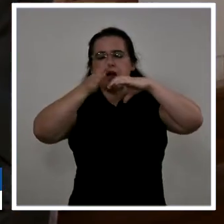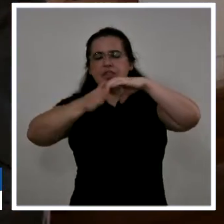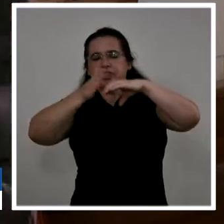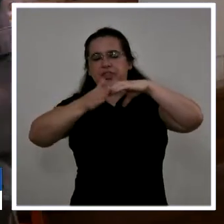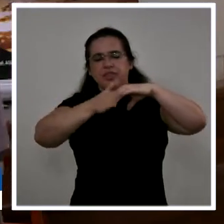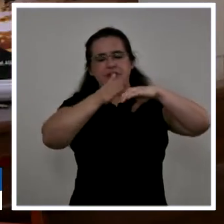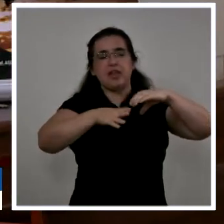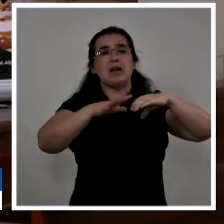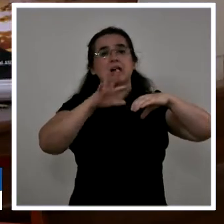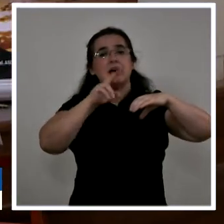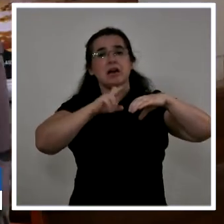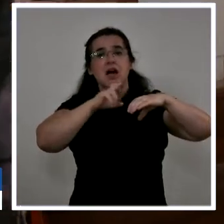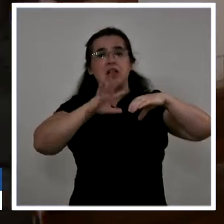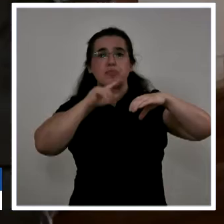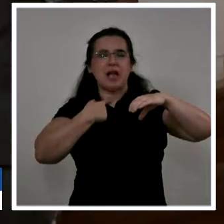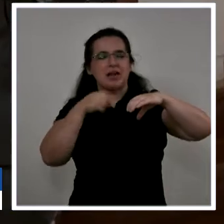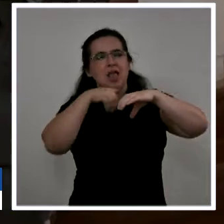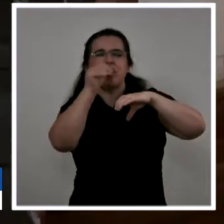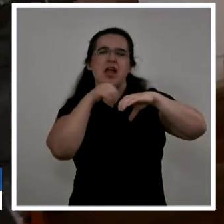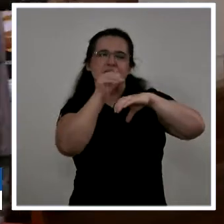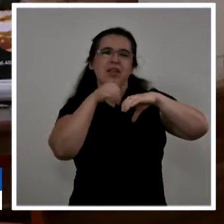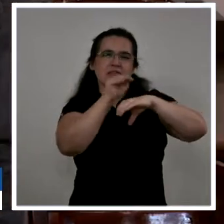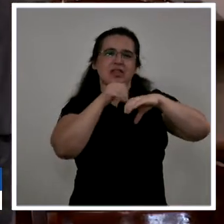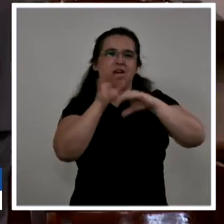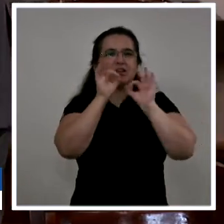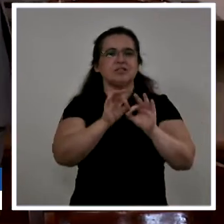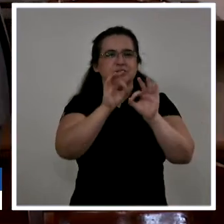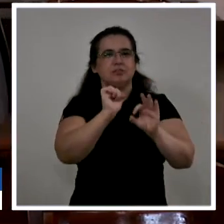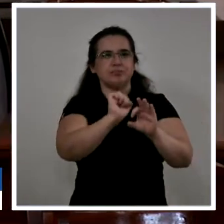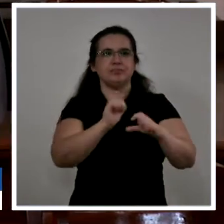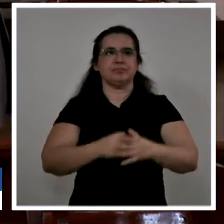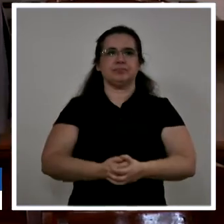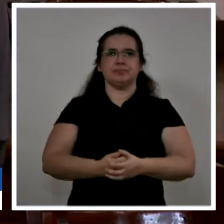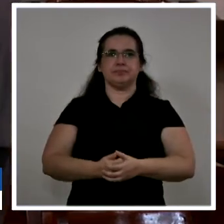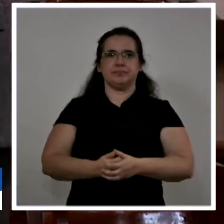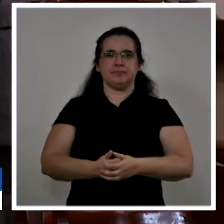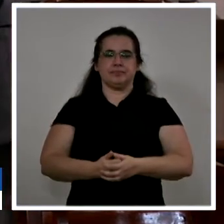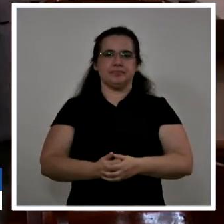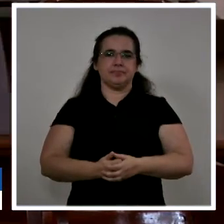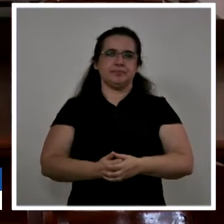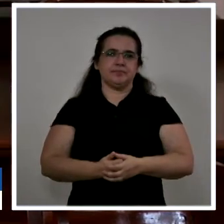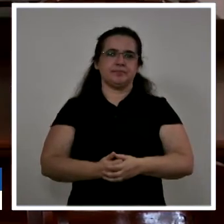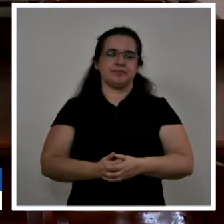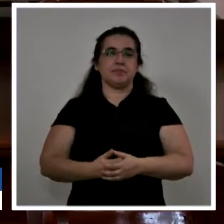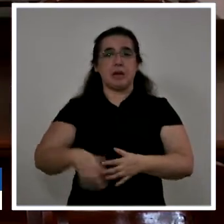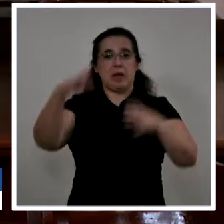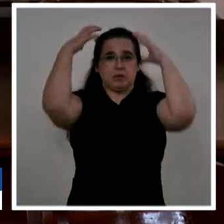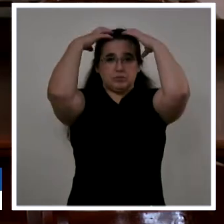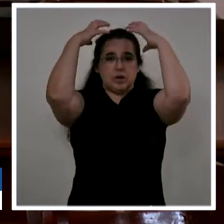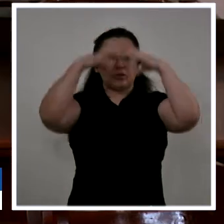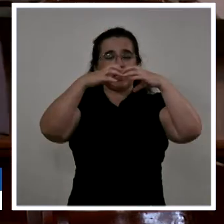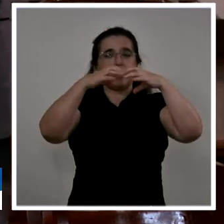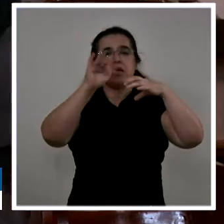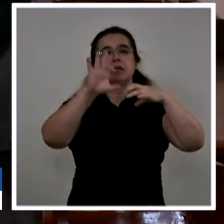que tiveram uma mãe que muito carinhosa que cuidou deles, there's a part of the brain called the hippocampus. Há uma parte do cérebro que se chama